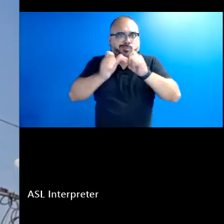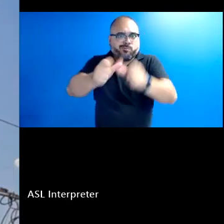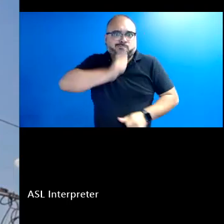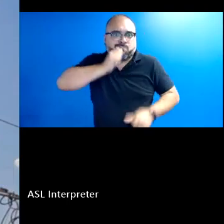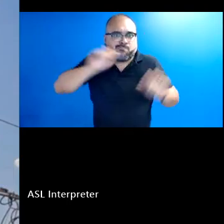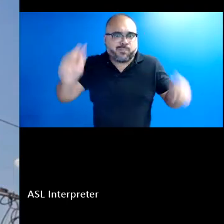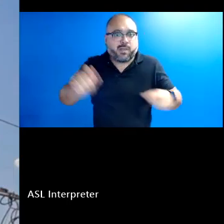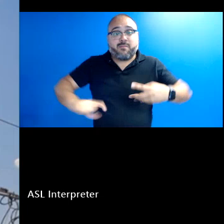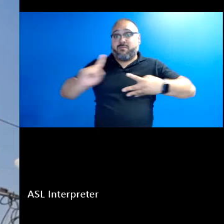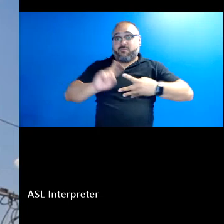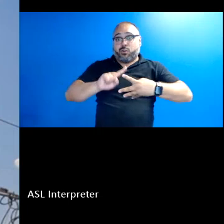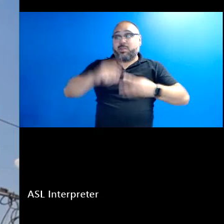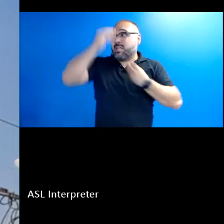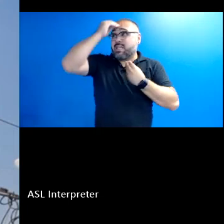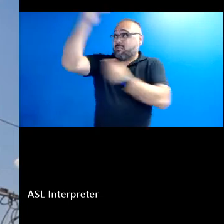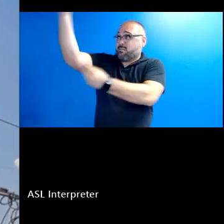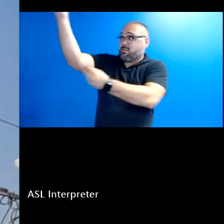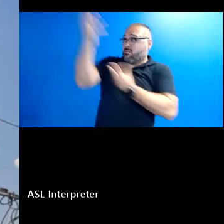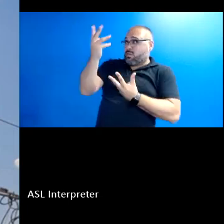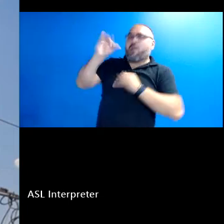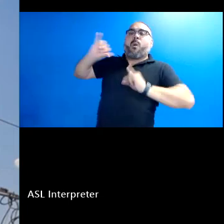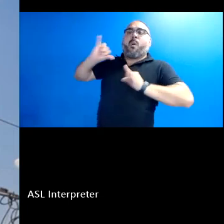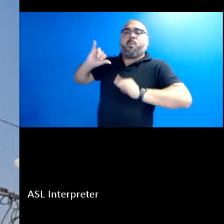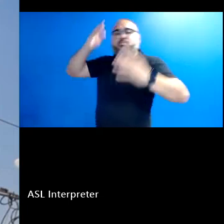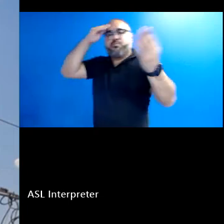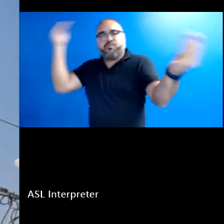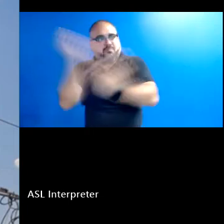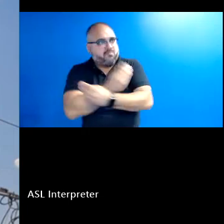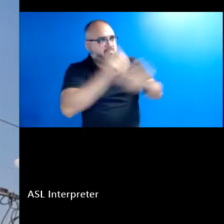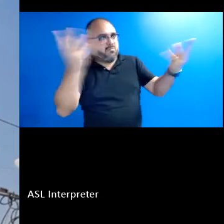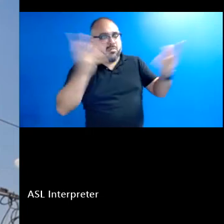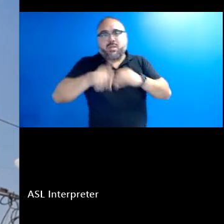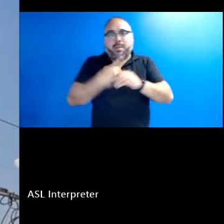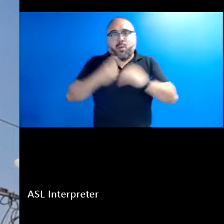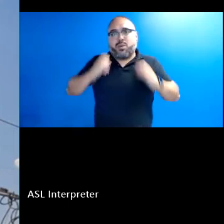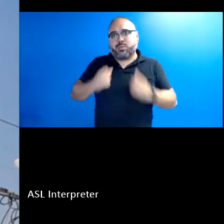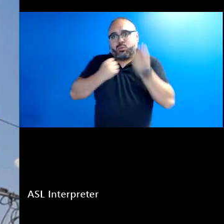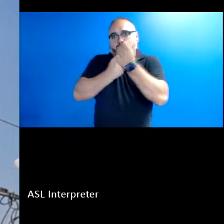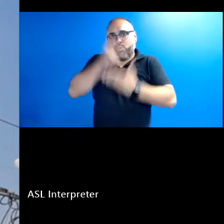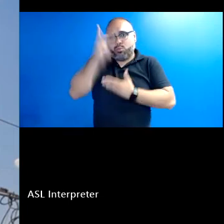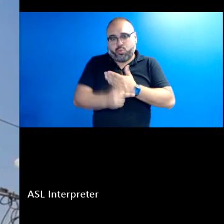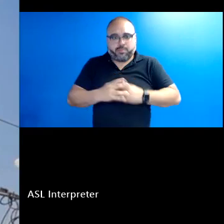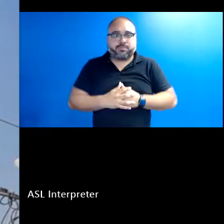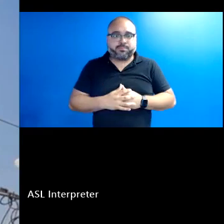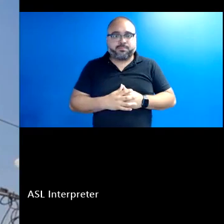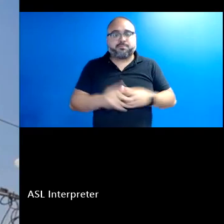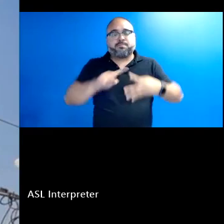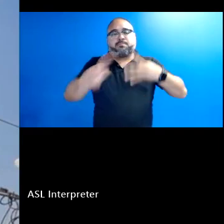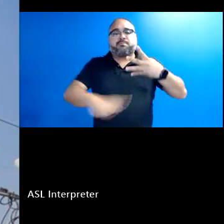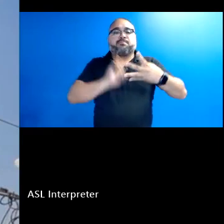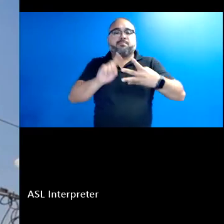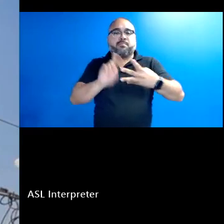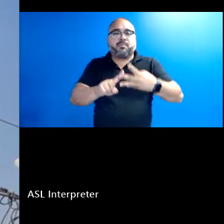share information about SCE's customer support programs with your family, friends, and neighbors. Improve your